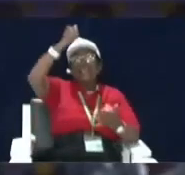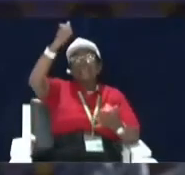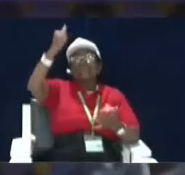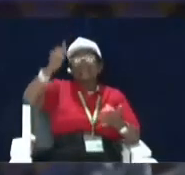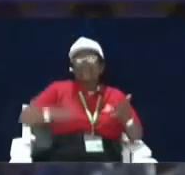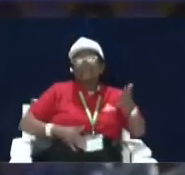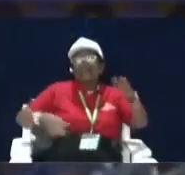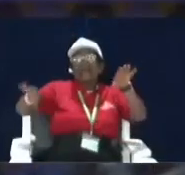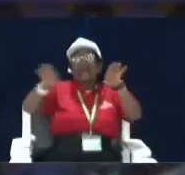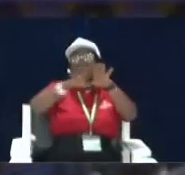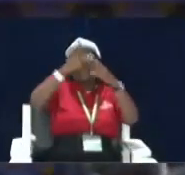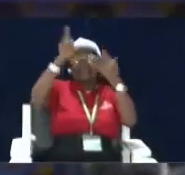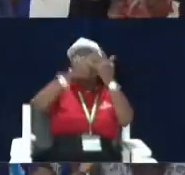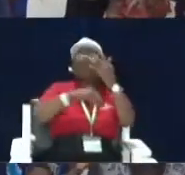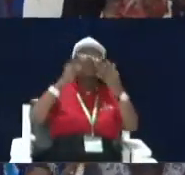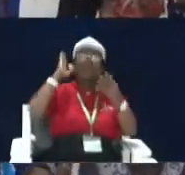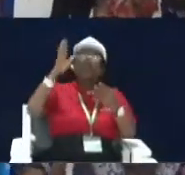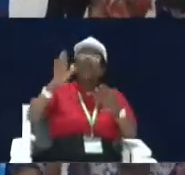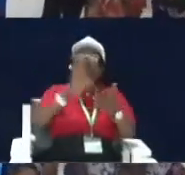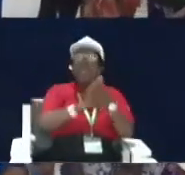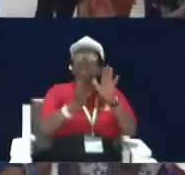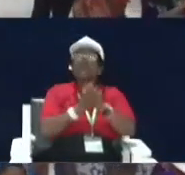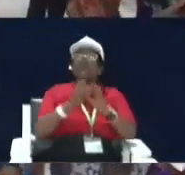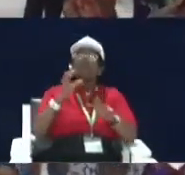Barrenness will become a stranger to your family.